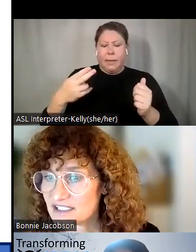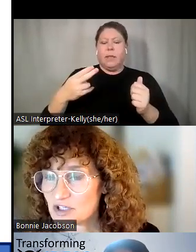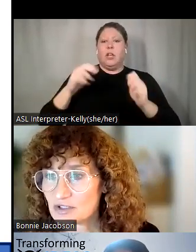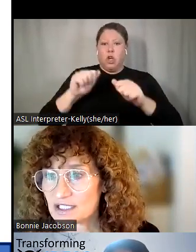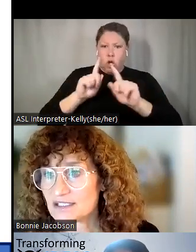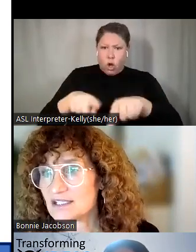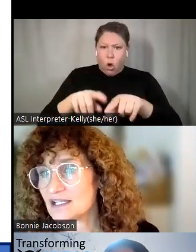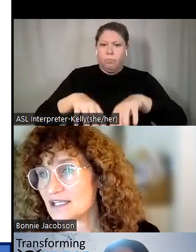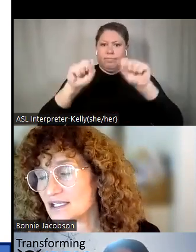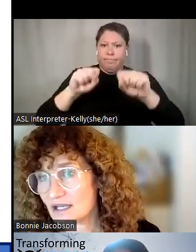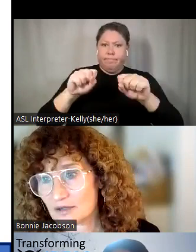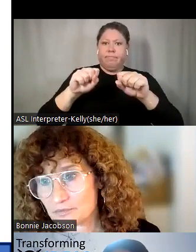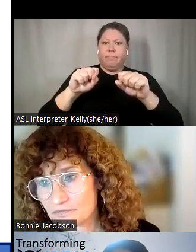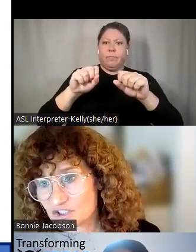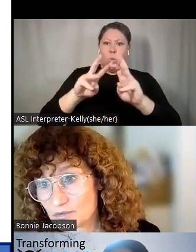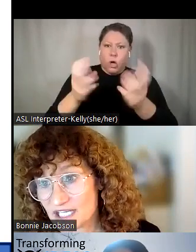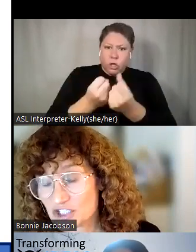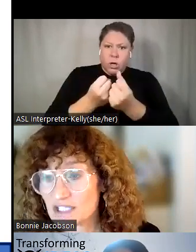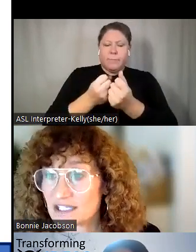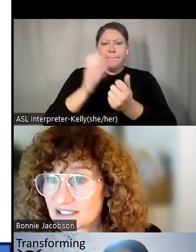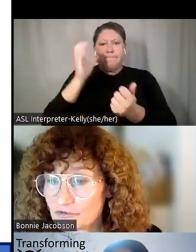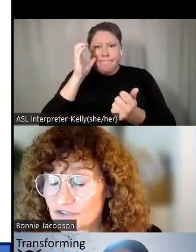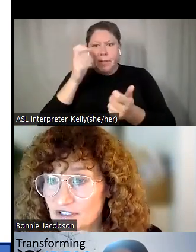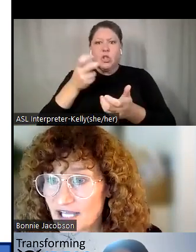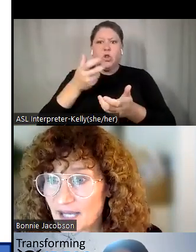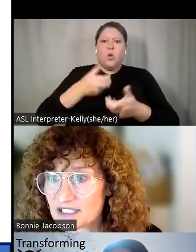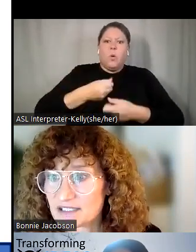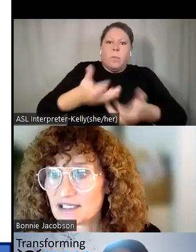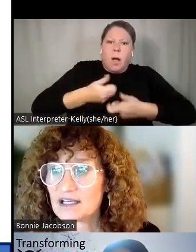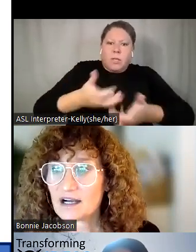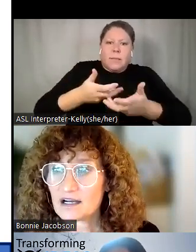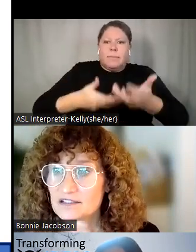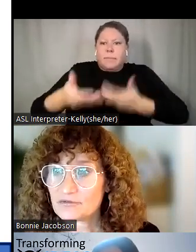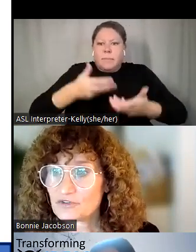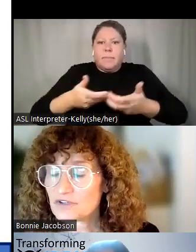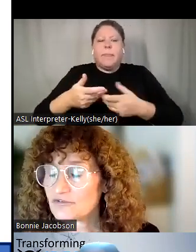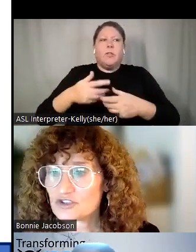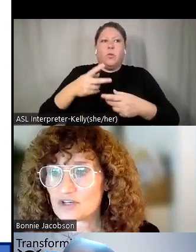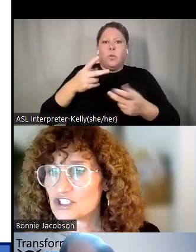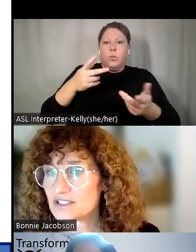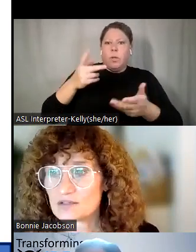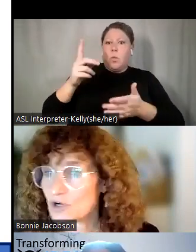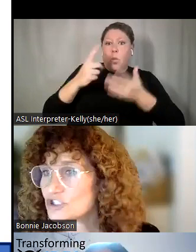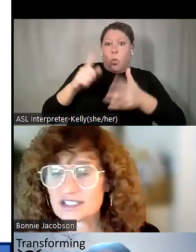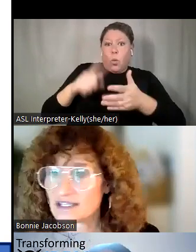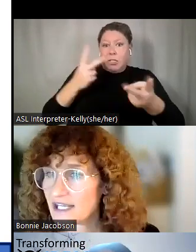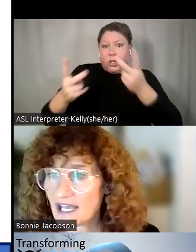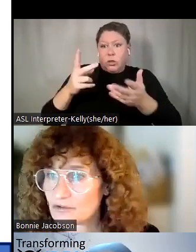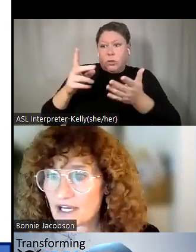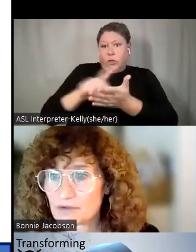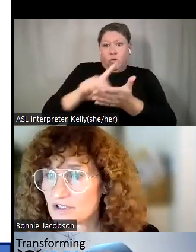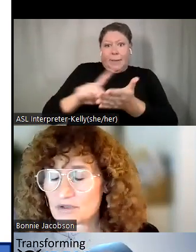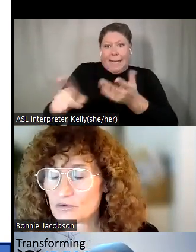that they'd experienced, the discrimination that they still feel happens, different frustrations and emotions that they